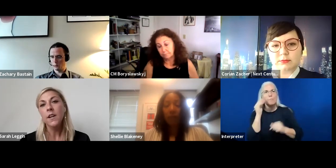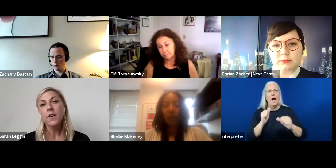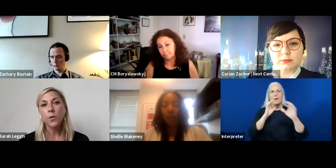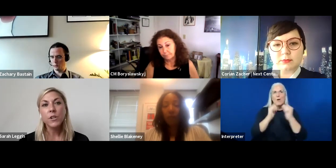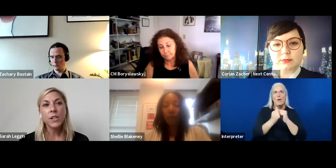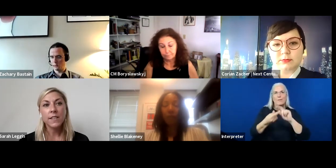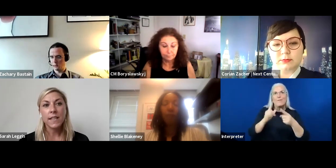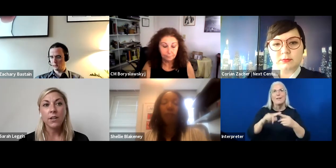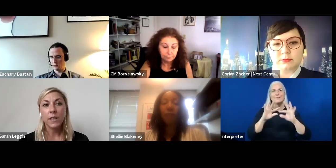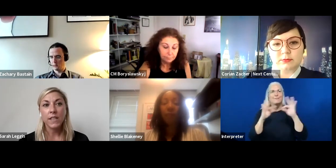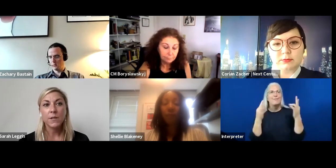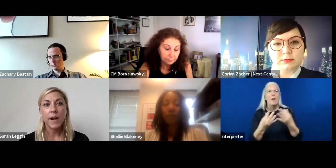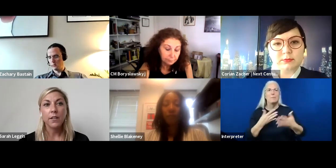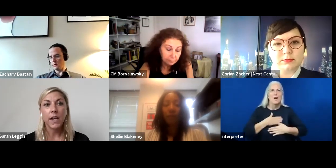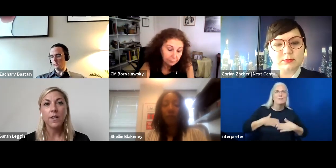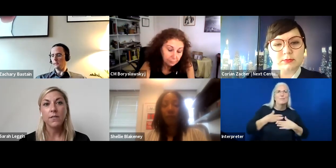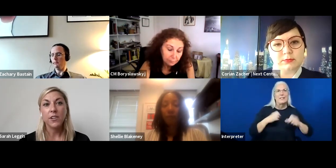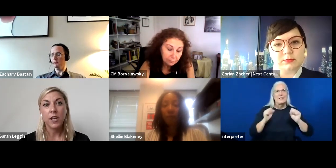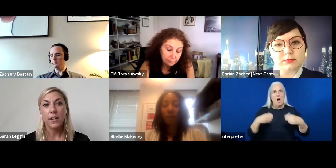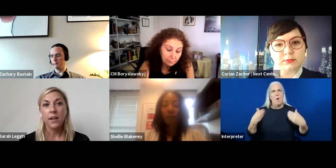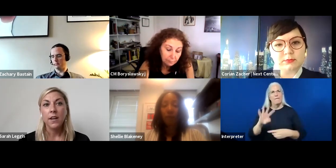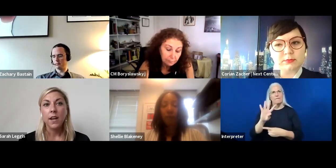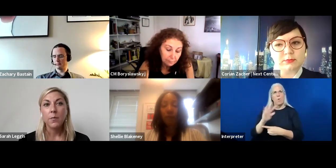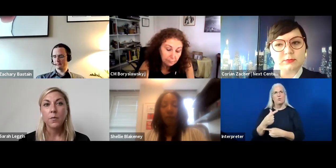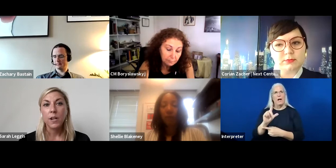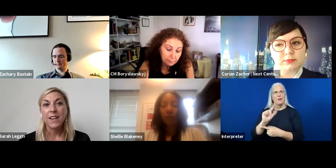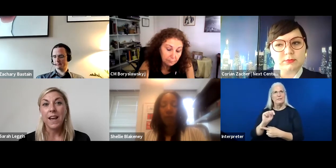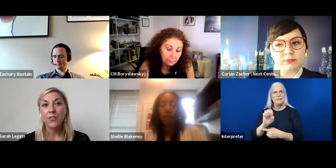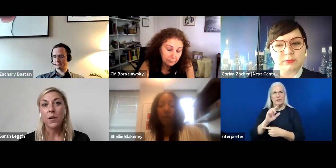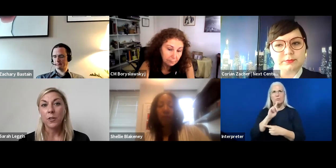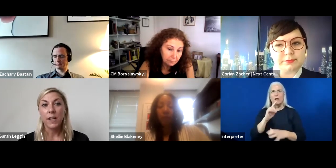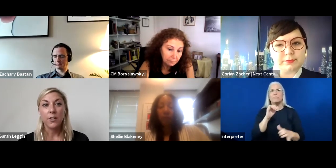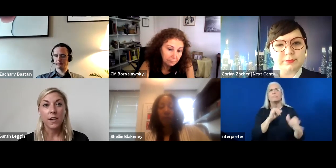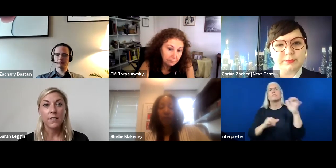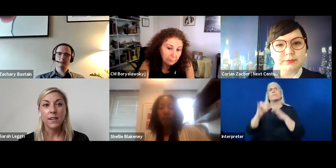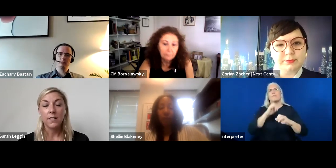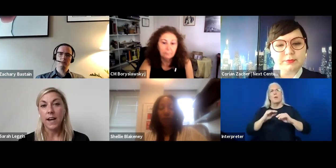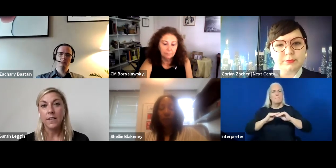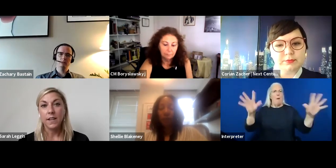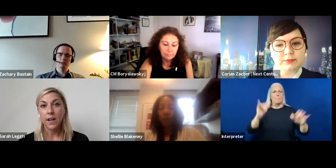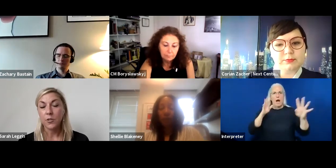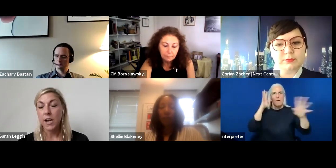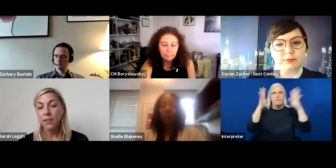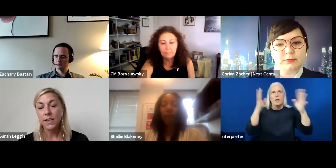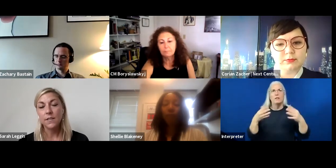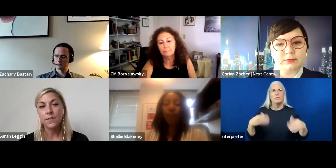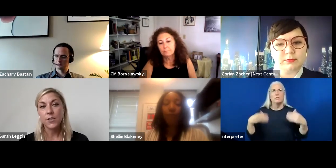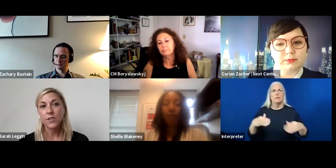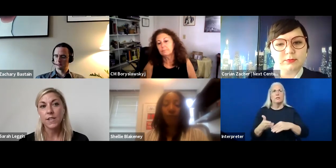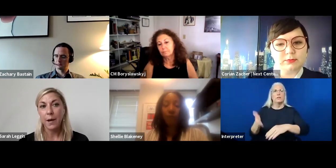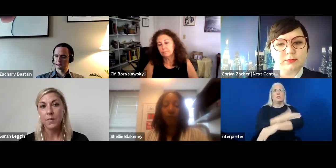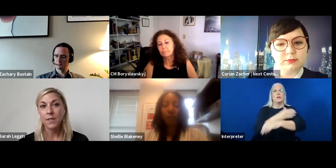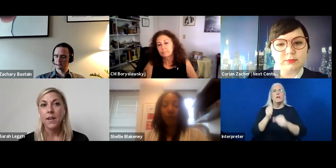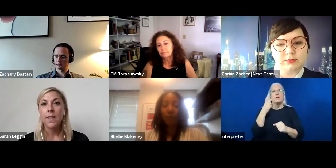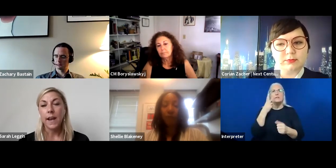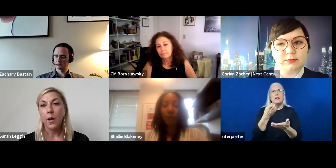So 4G LTE really inspired a lot of innovation and promoted an astronomical increase in a lot of these optionalities and features